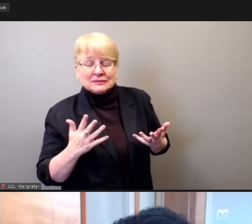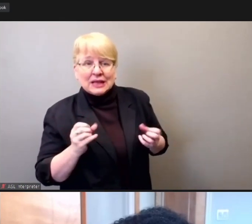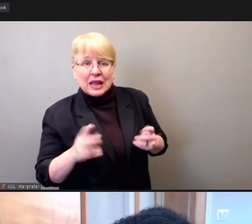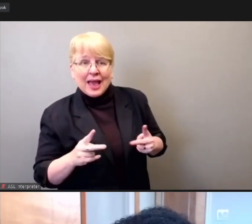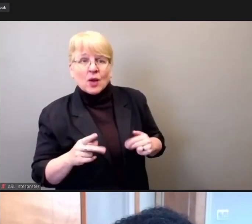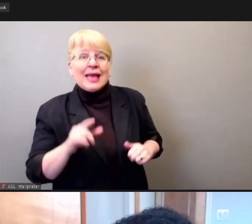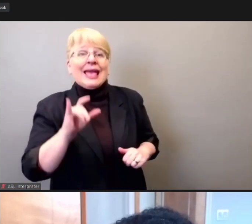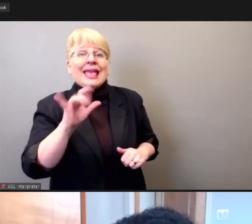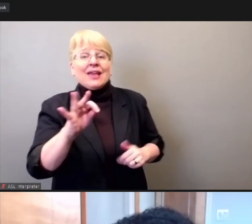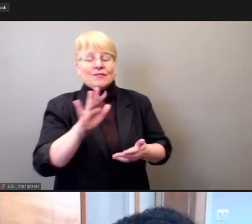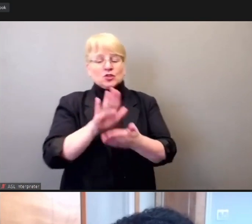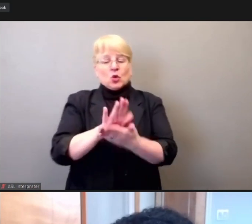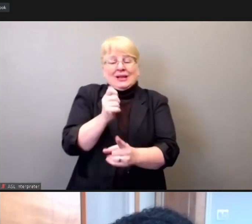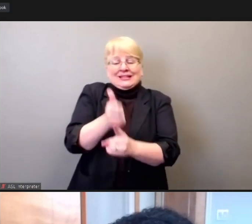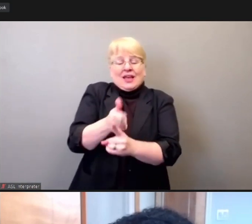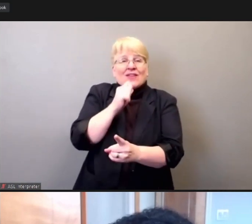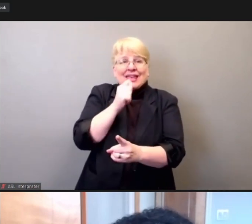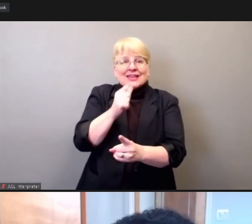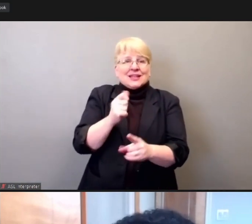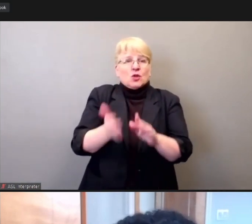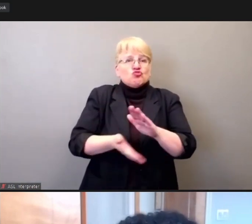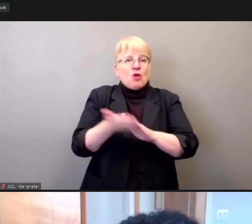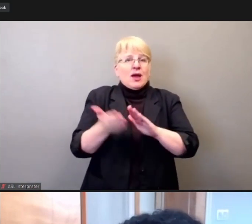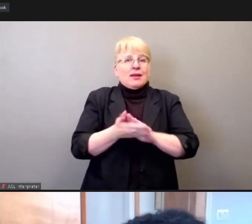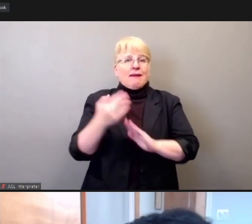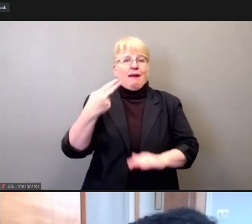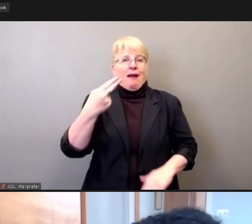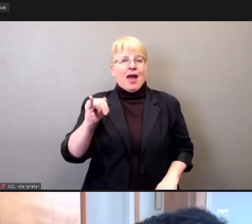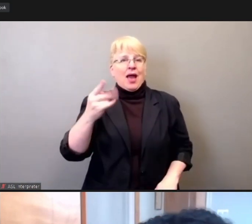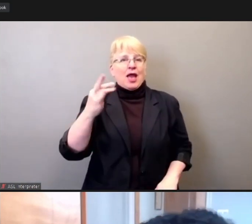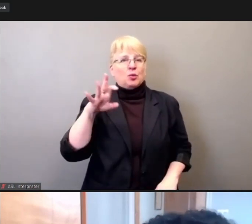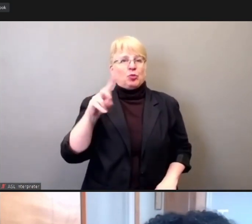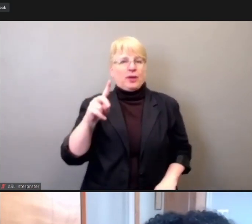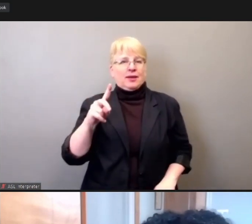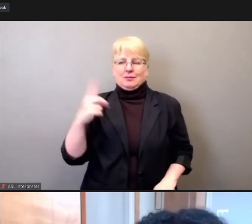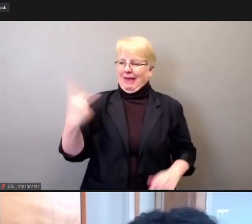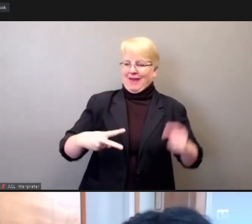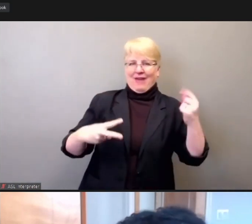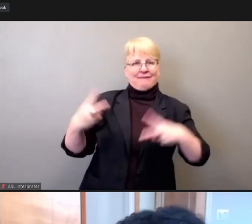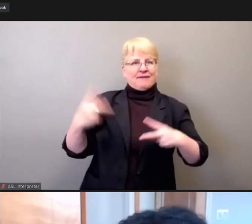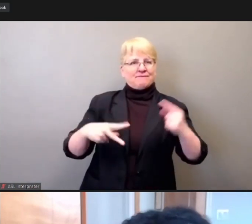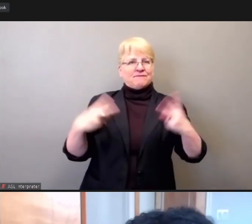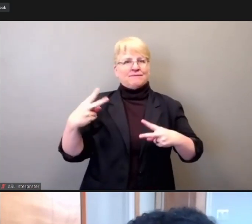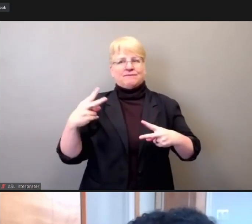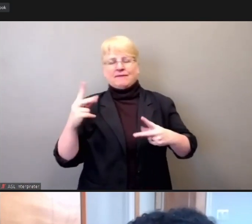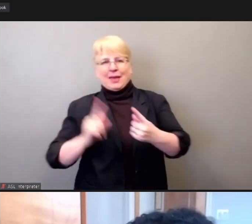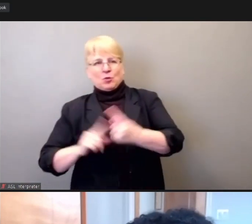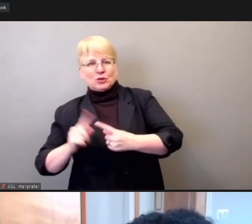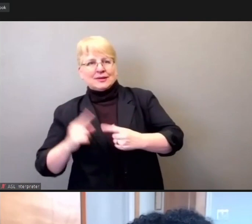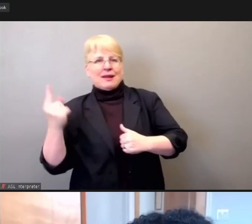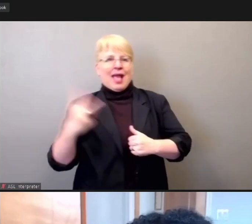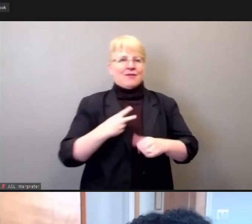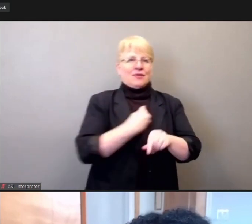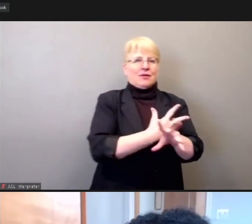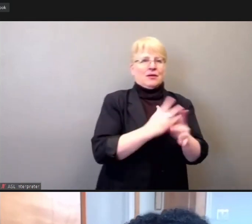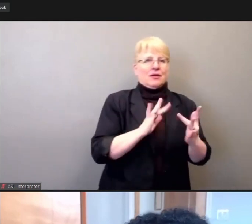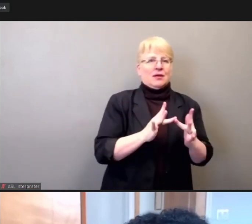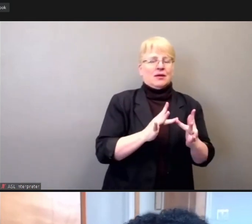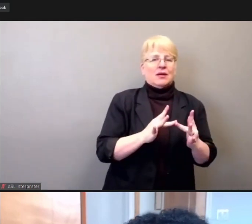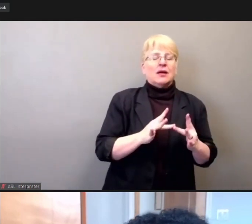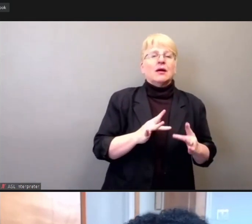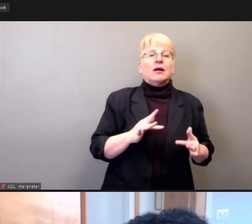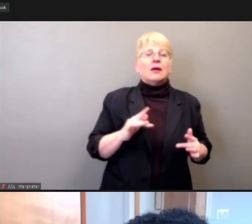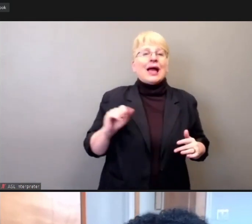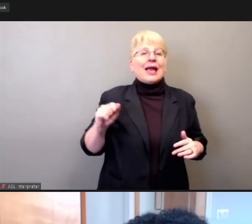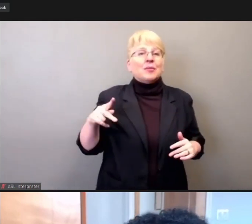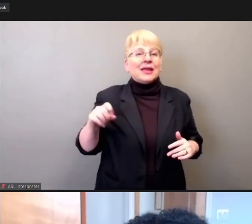their sporting sort of competitions. So I know Albuquerque Public Schools has gone on the record saying that they don't feel this is fair. They would like to